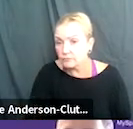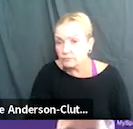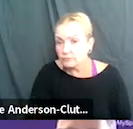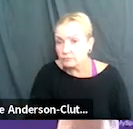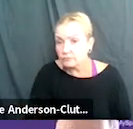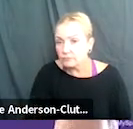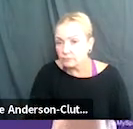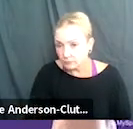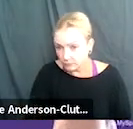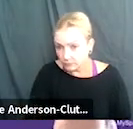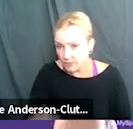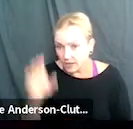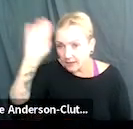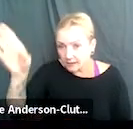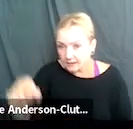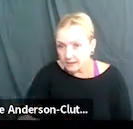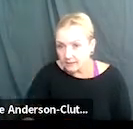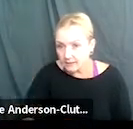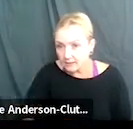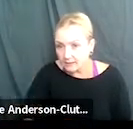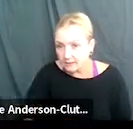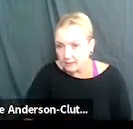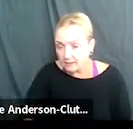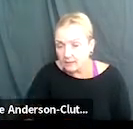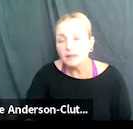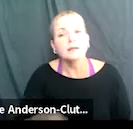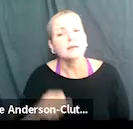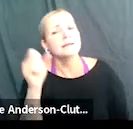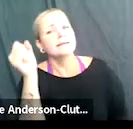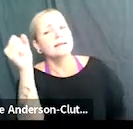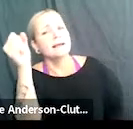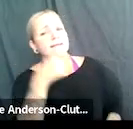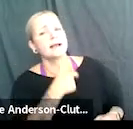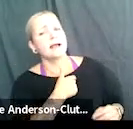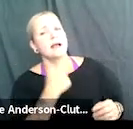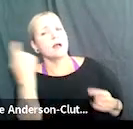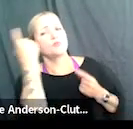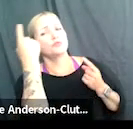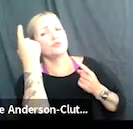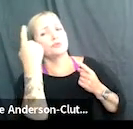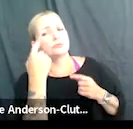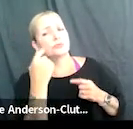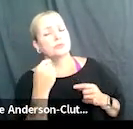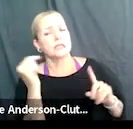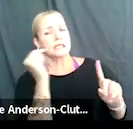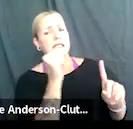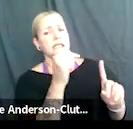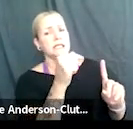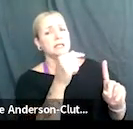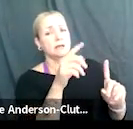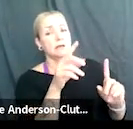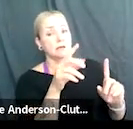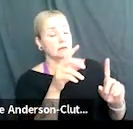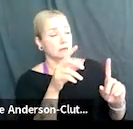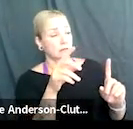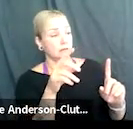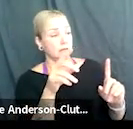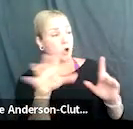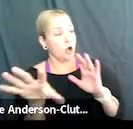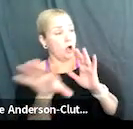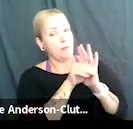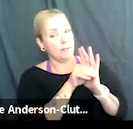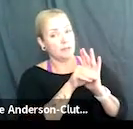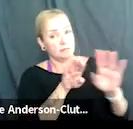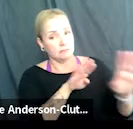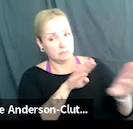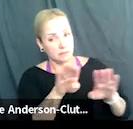There you are. Hello. Yes, just was wondering, is this a child that would model behavior? So if the parents asked